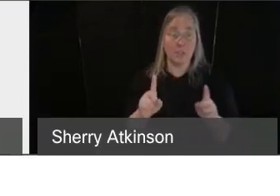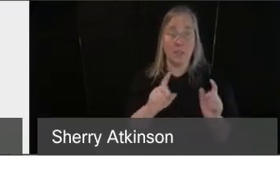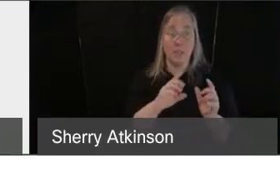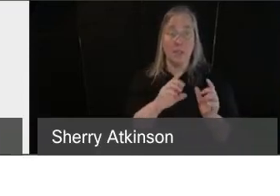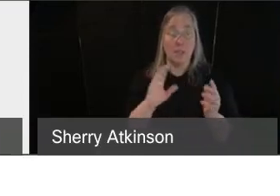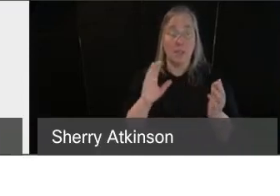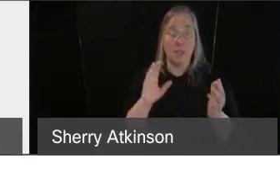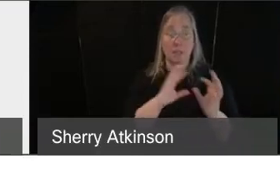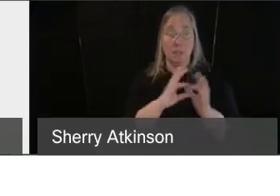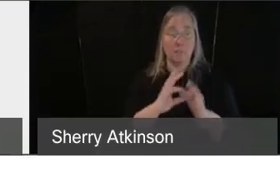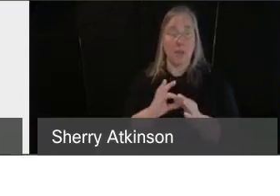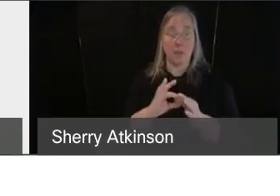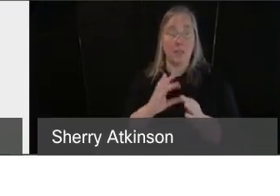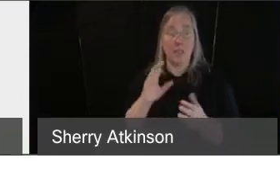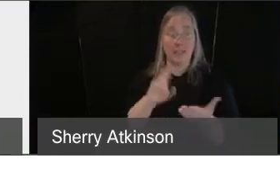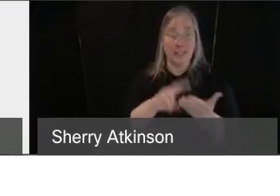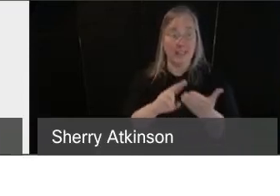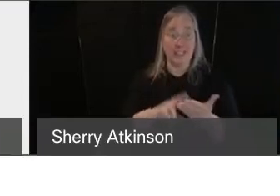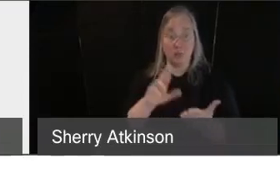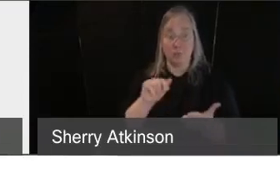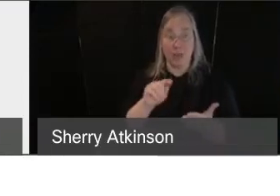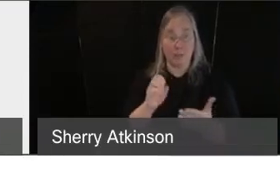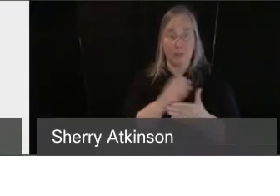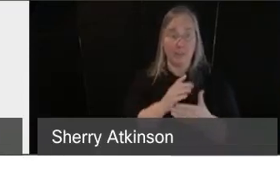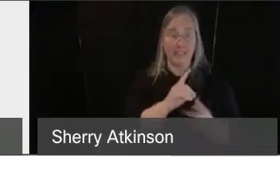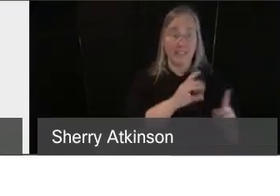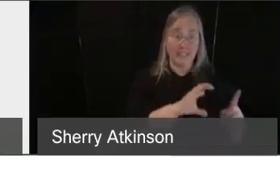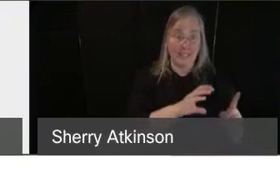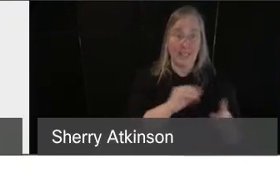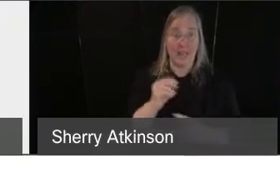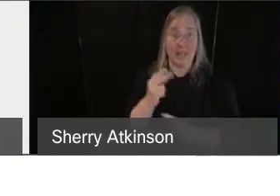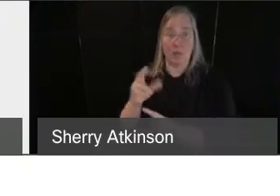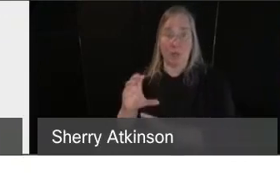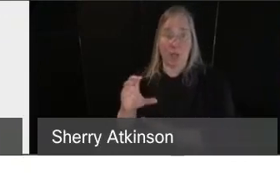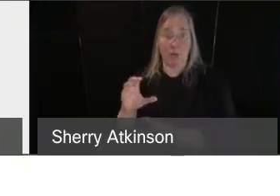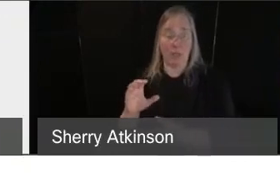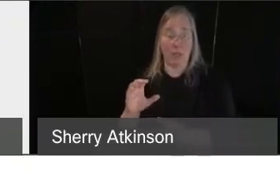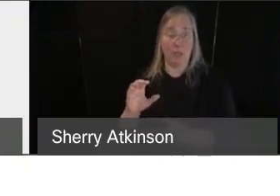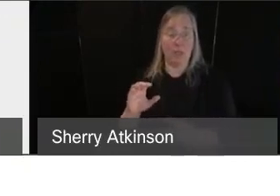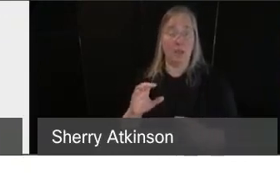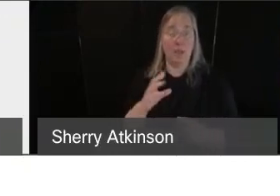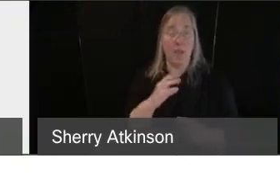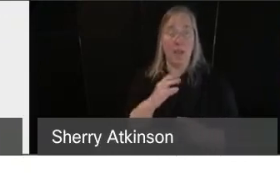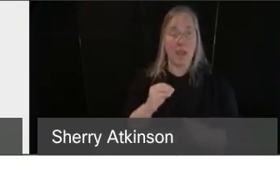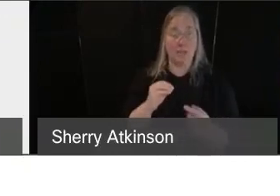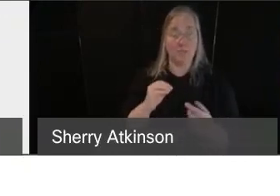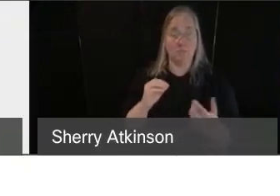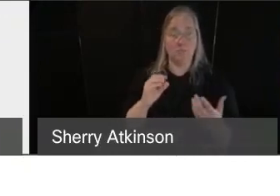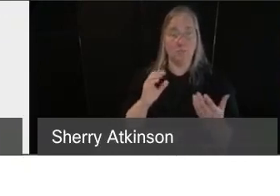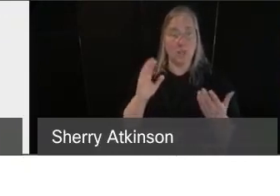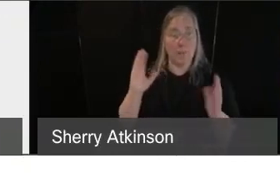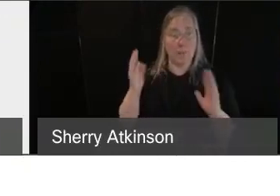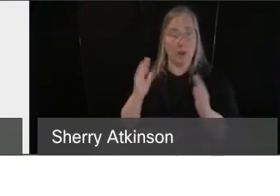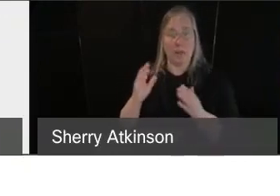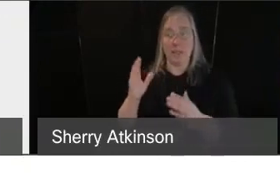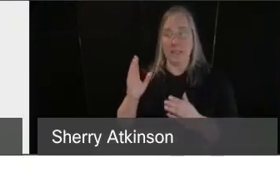between DC, downtown DC especially, and Howard County, and downtown Baltimore and Howard County.